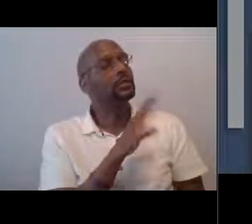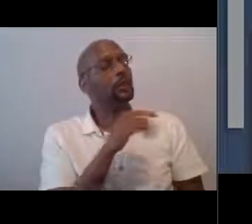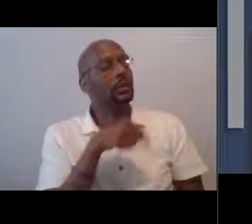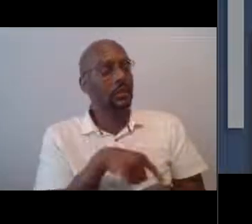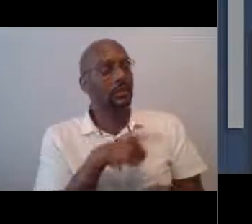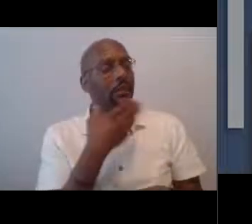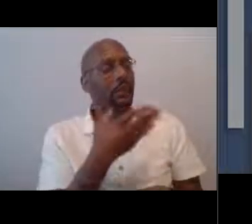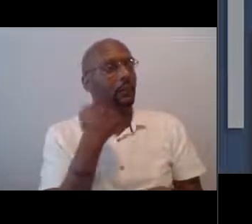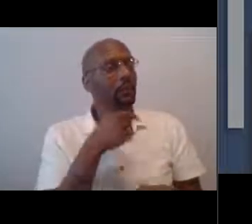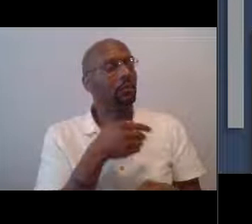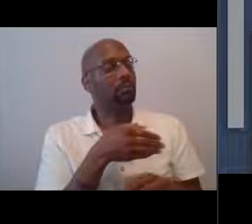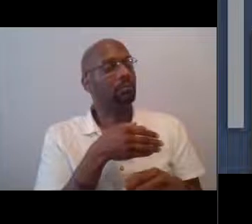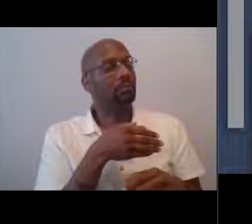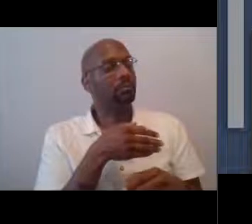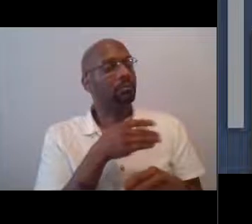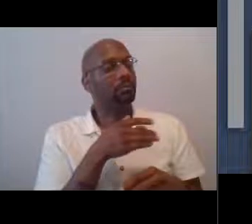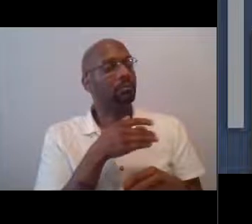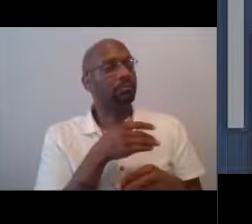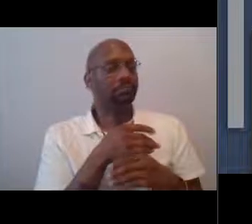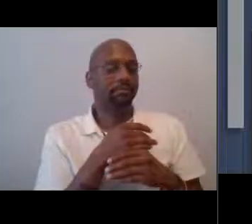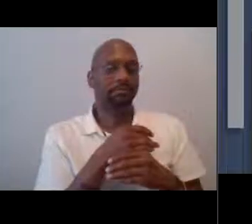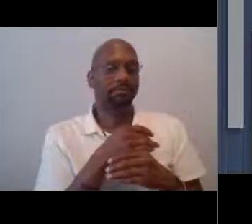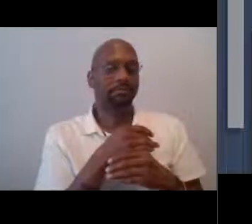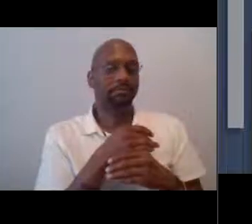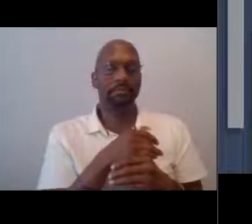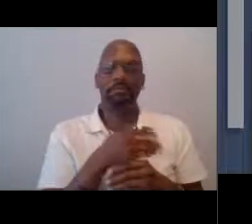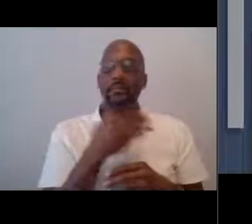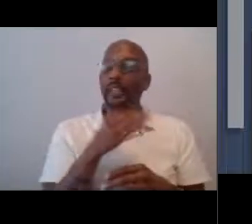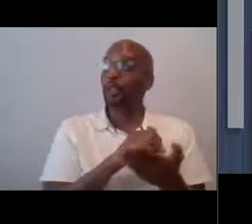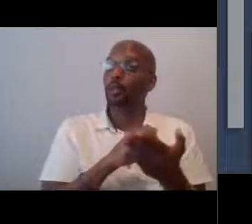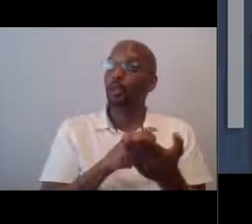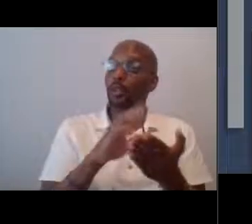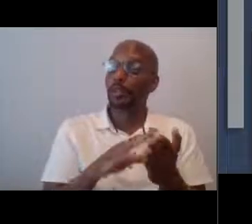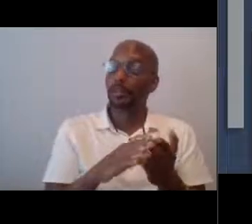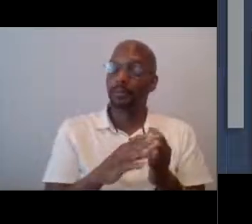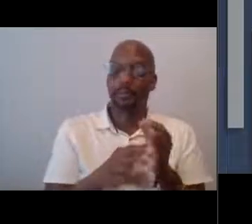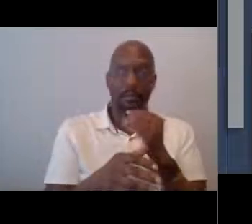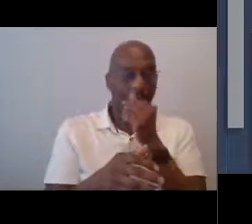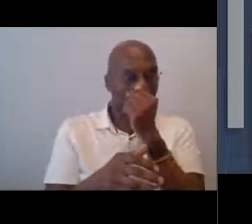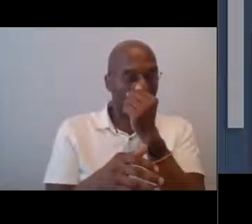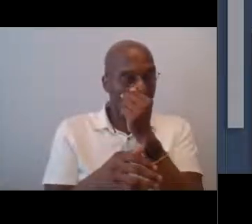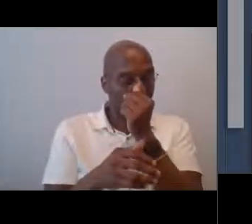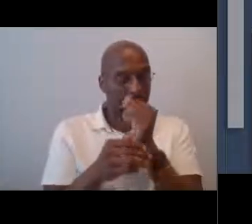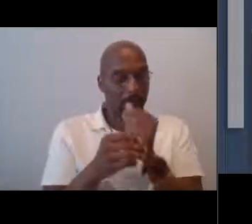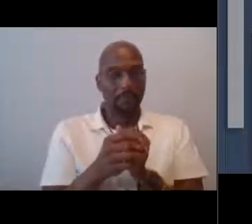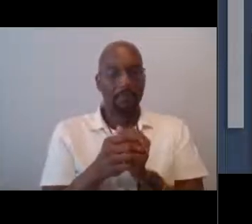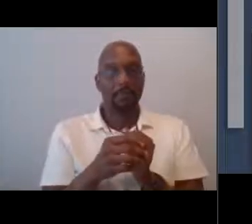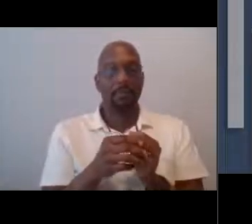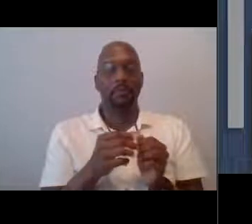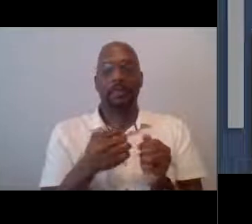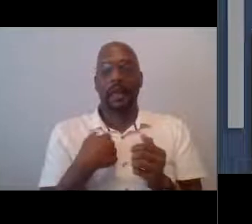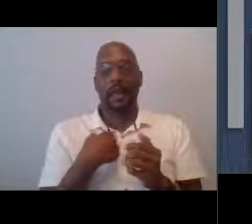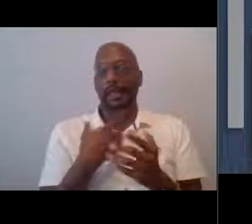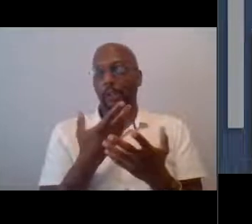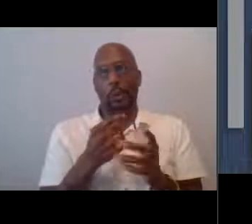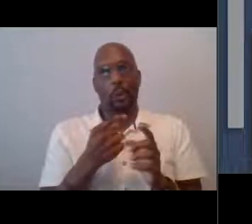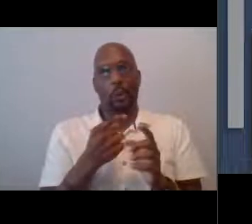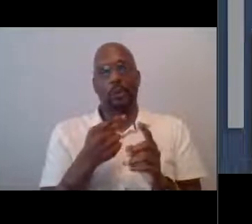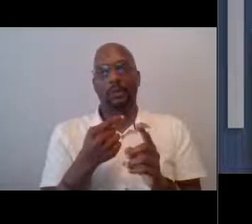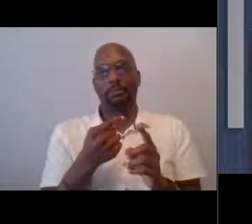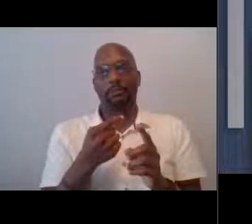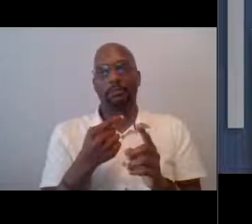leadership. Thank you, Mr. Secretary. And I don't want to skip over that there are a lot of positive things